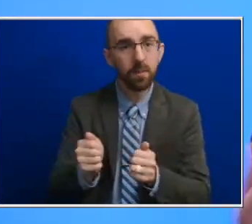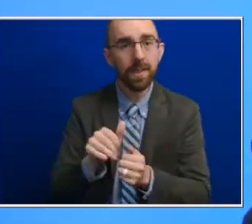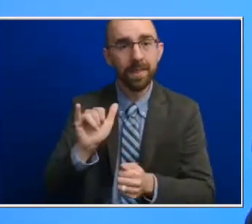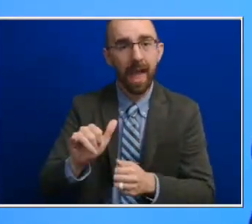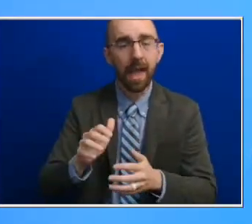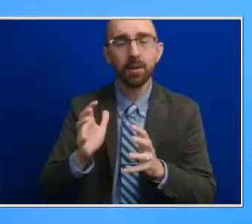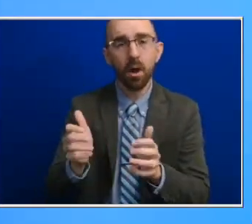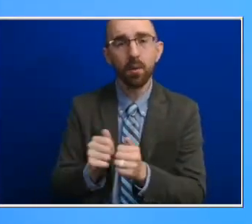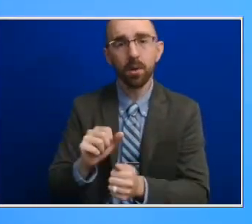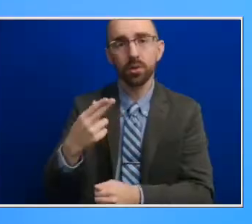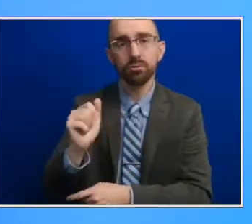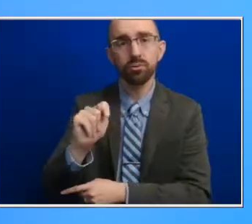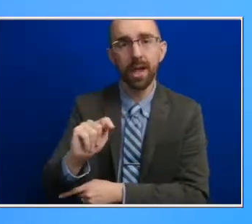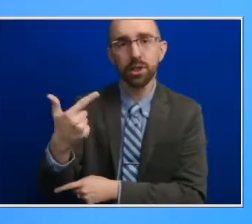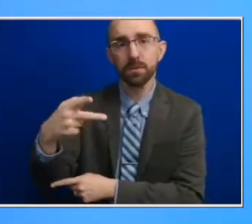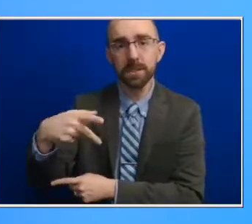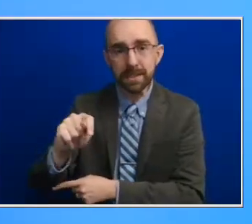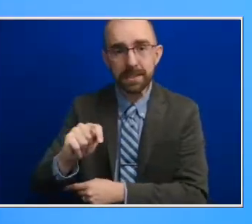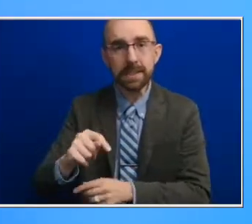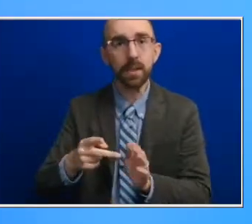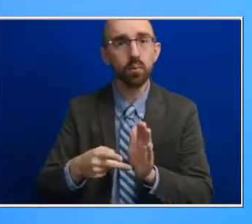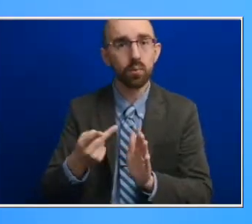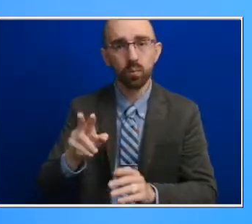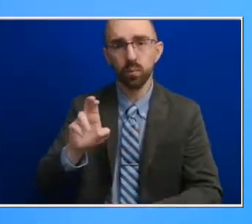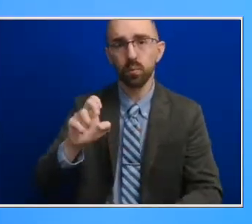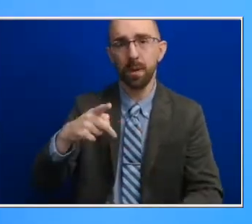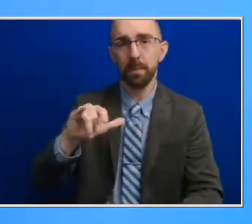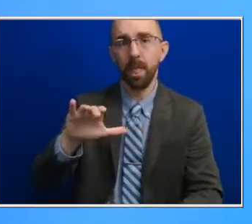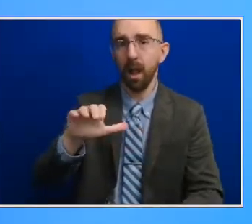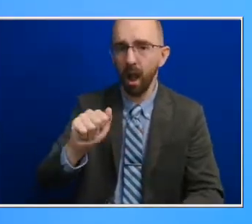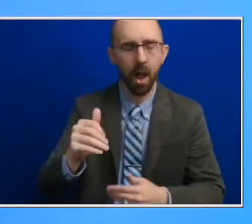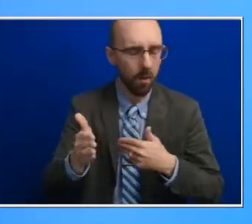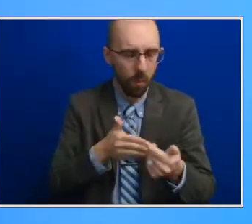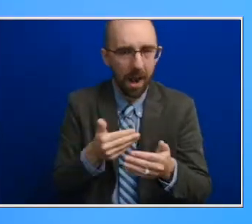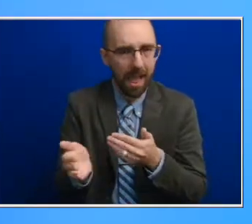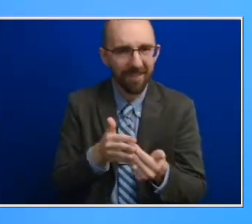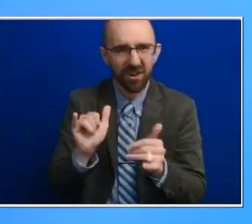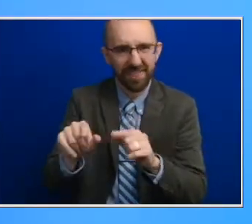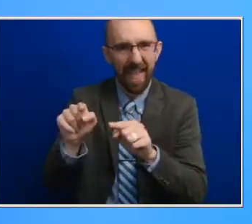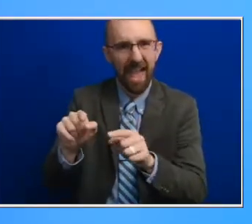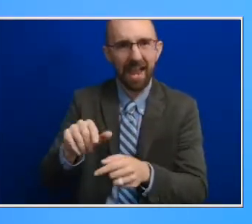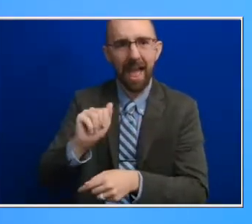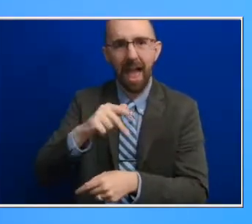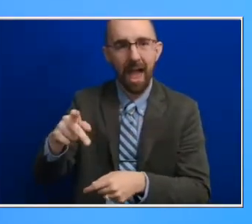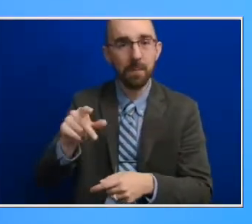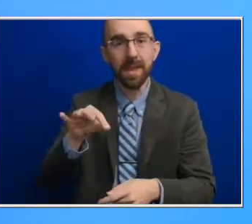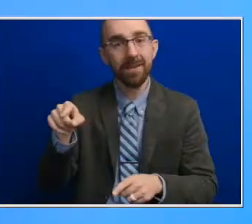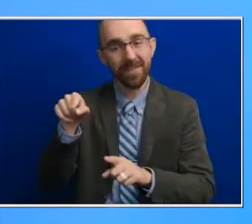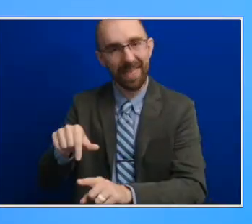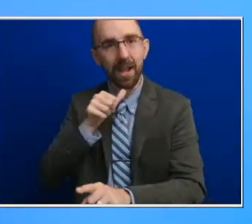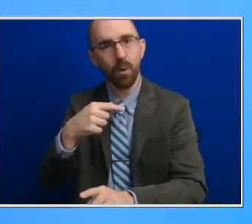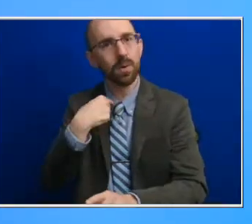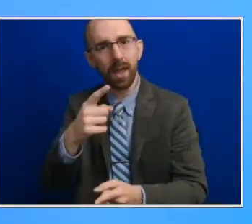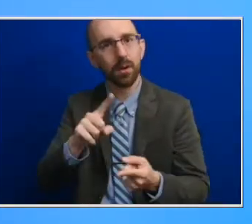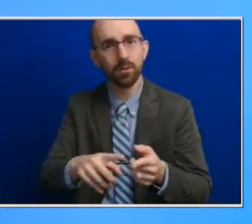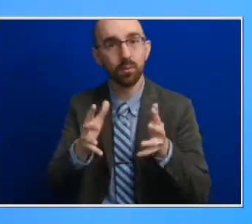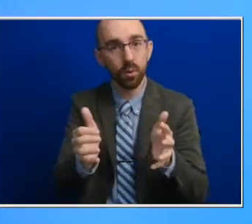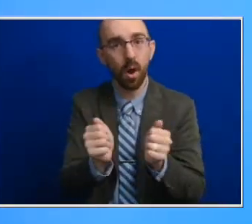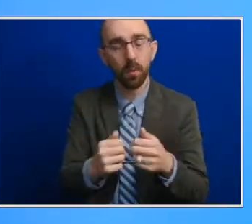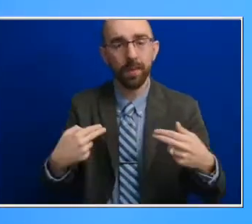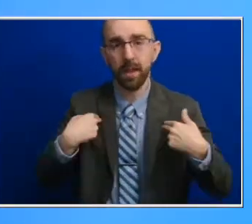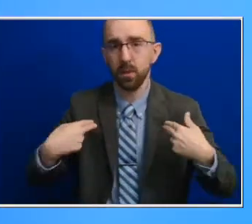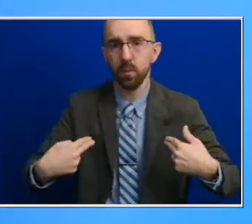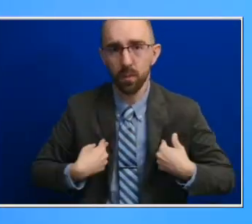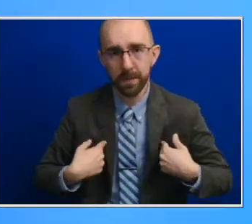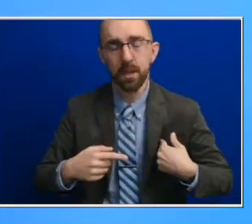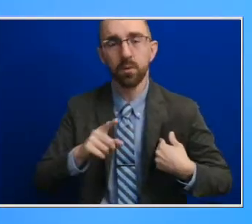ChatGPT or Replica or whoever that interaction's with, if you're not being told to talk with a human being and get some real help, please